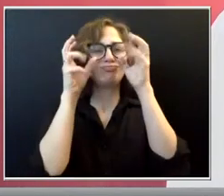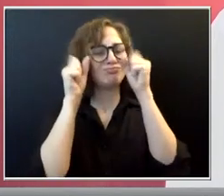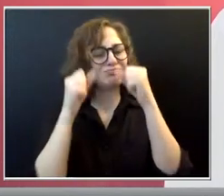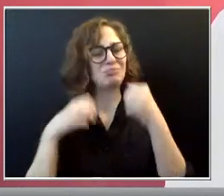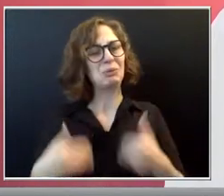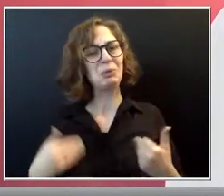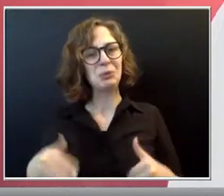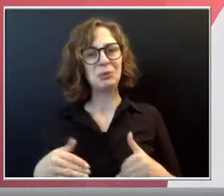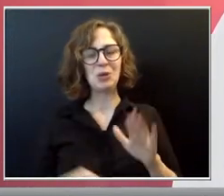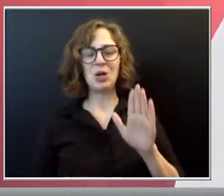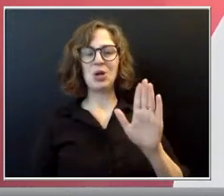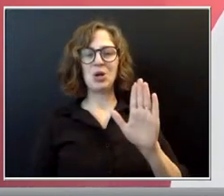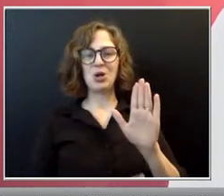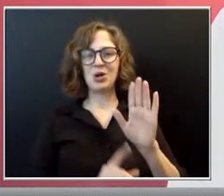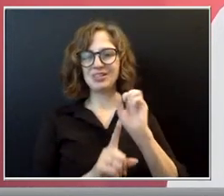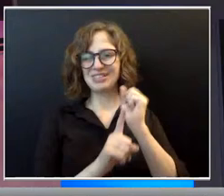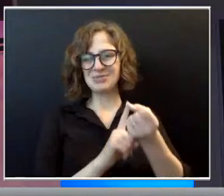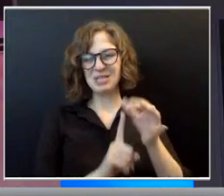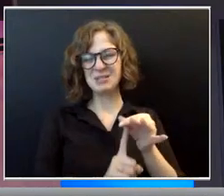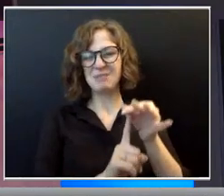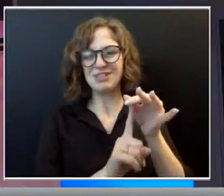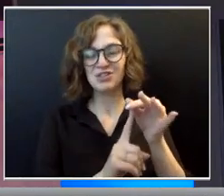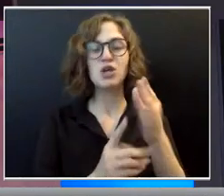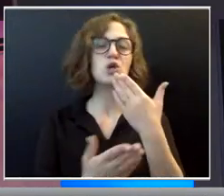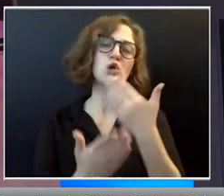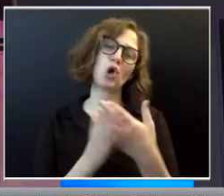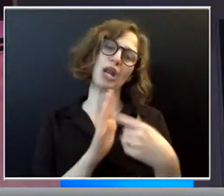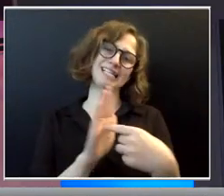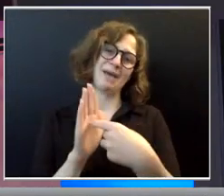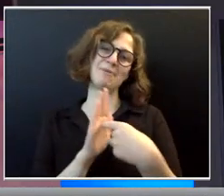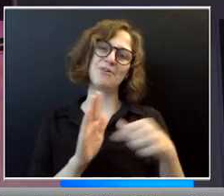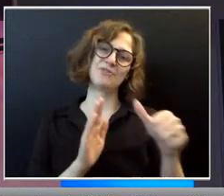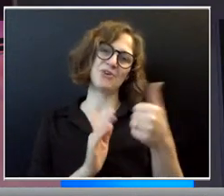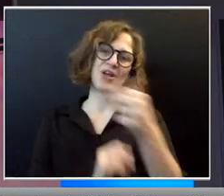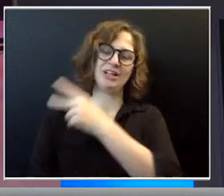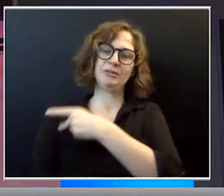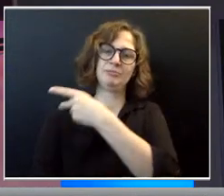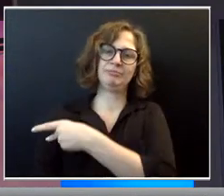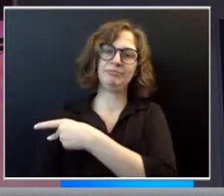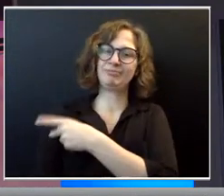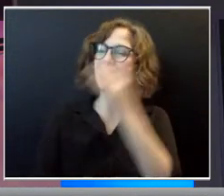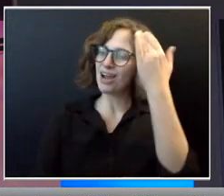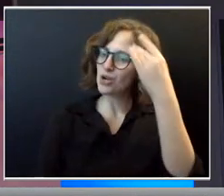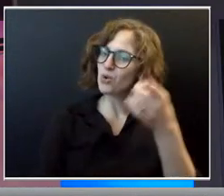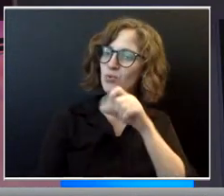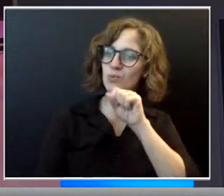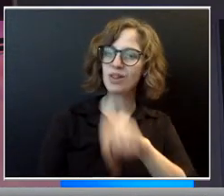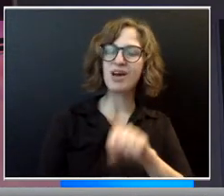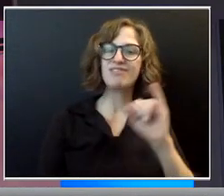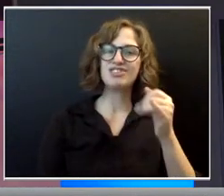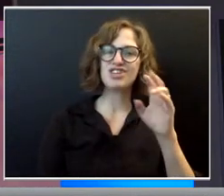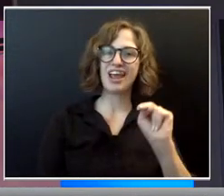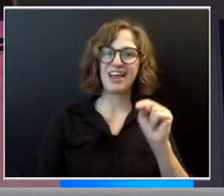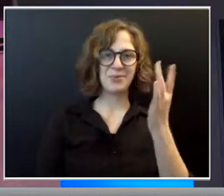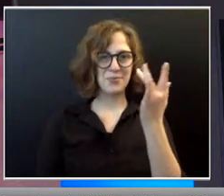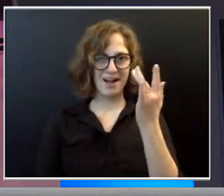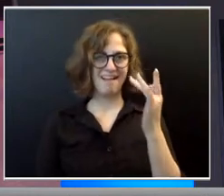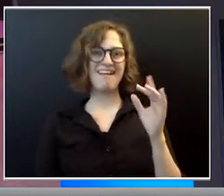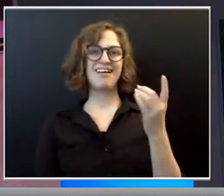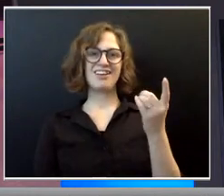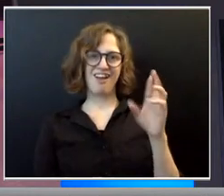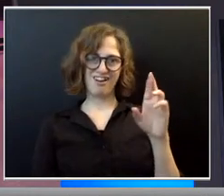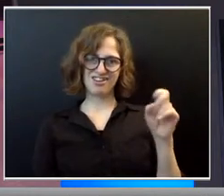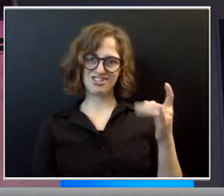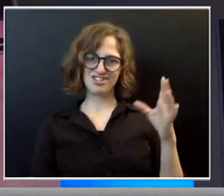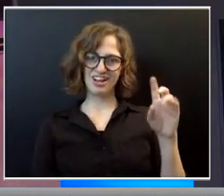and example for other patients for sure. I know that you love Jan because we had Dr. Sheldon on another program, and afterwards you texted